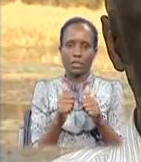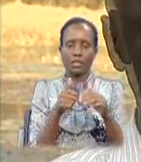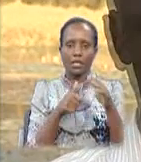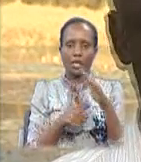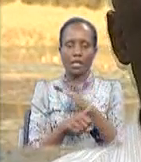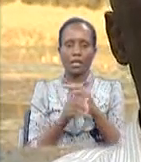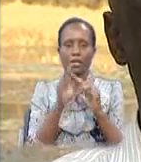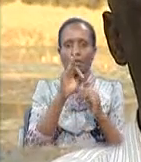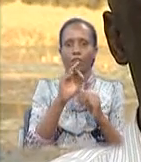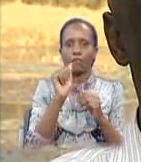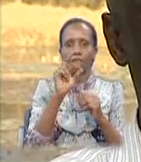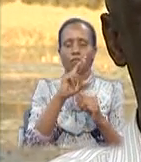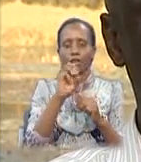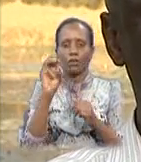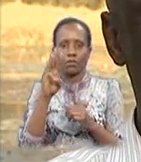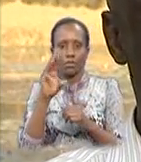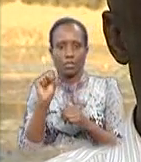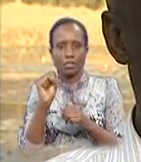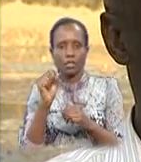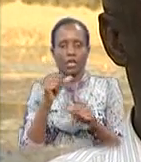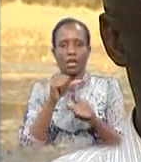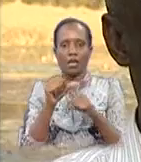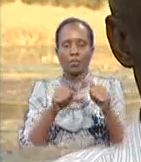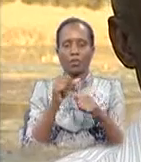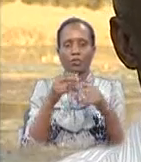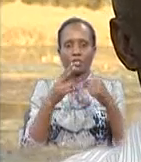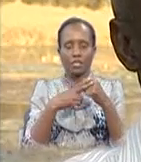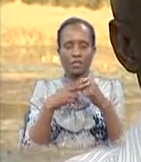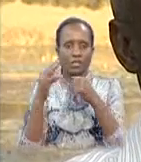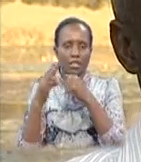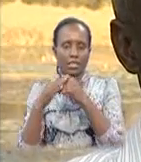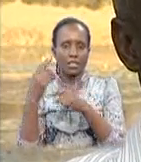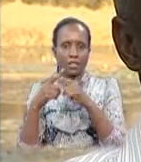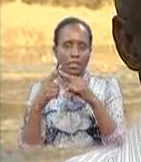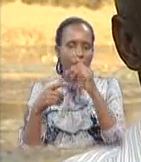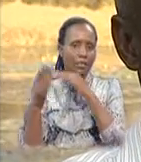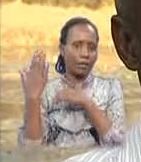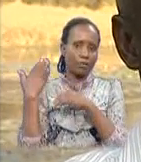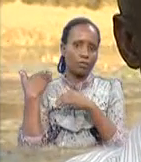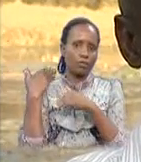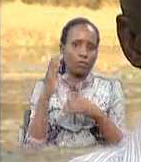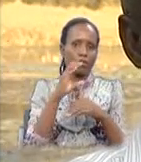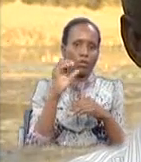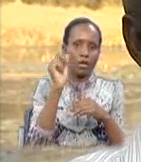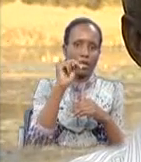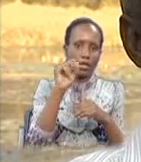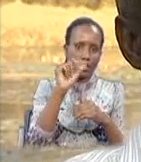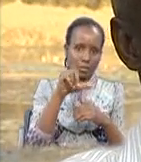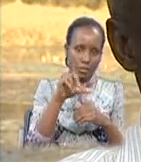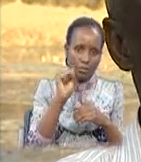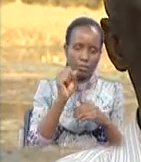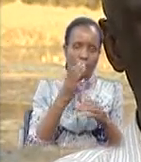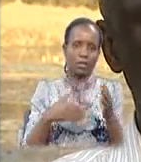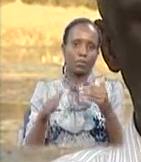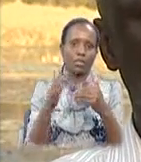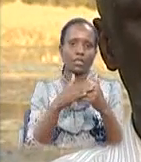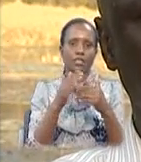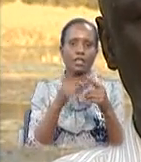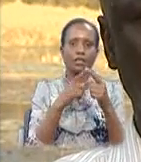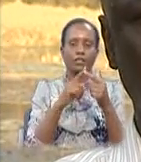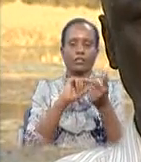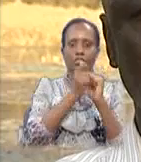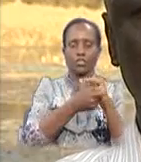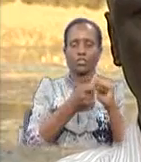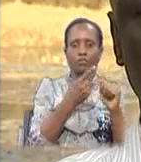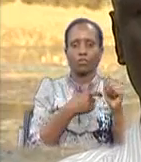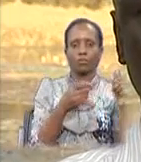the furrows. About 7-8 years ago, the canals were rehabilitated. They were changed from